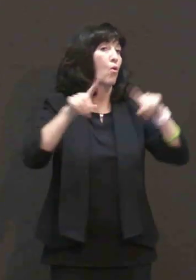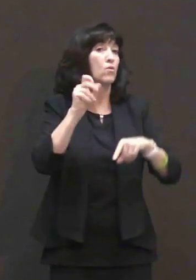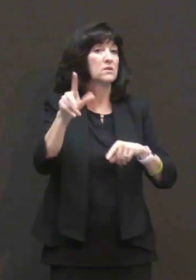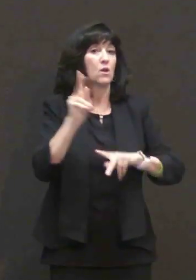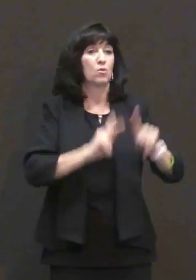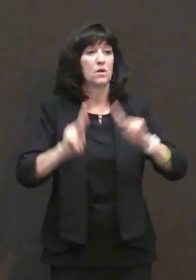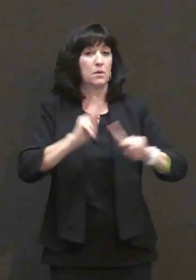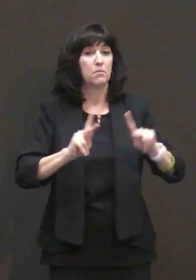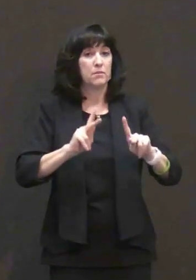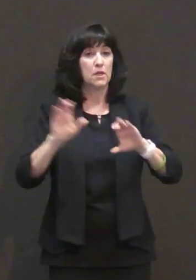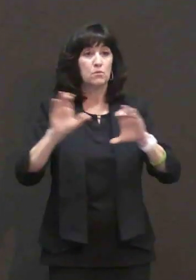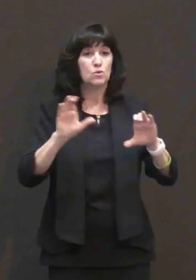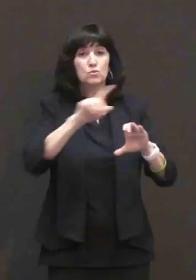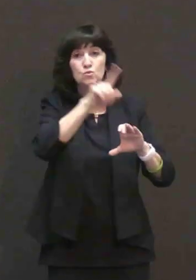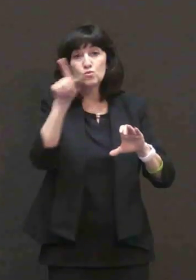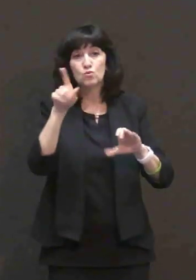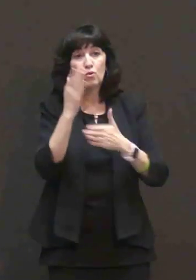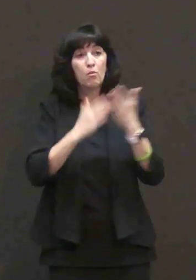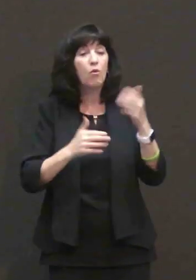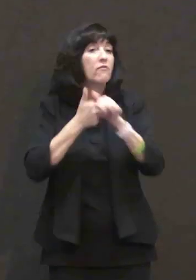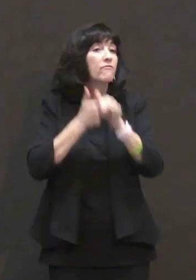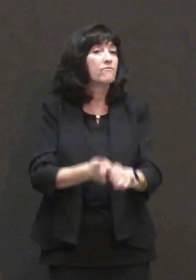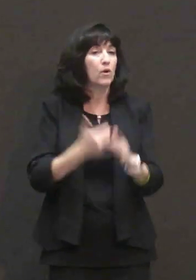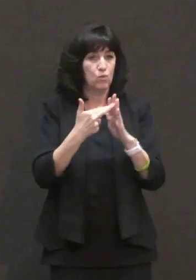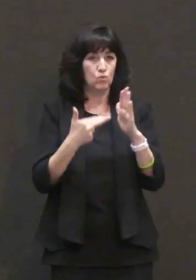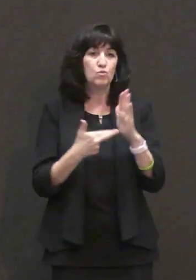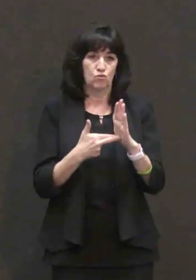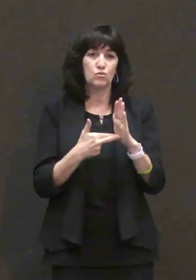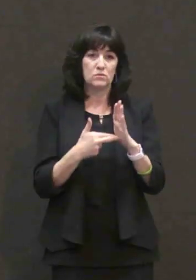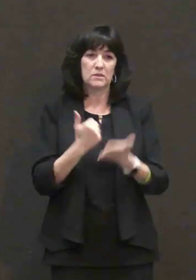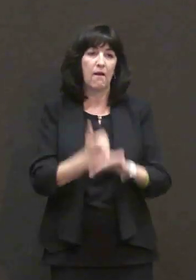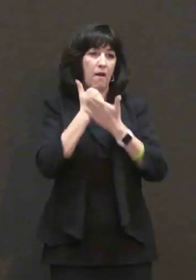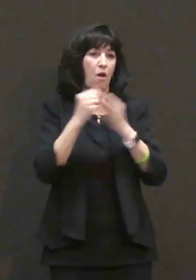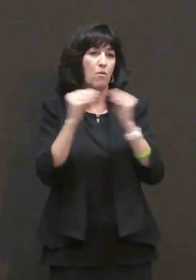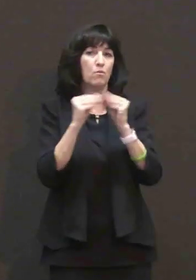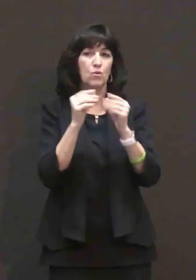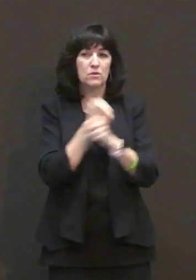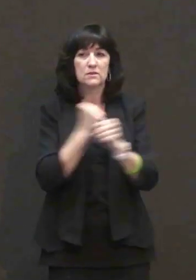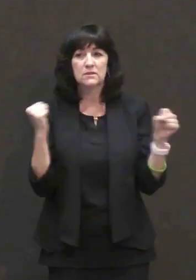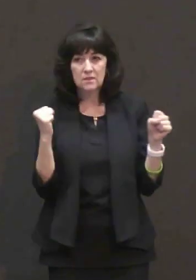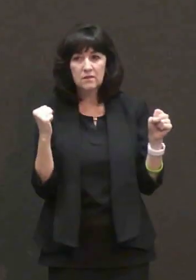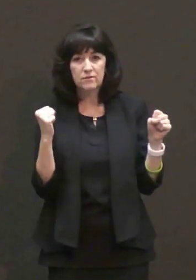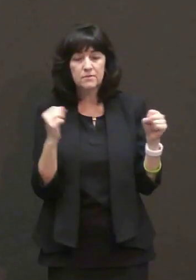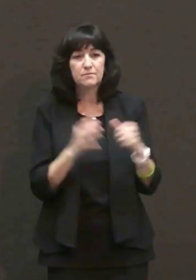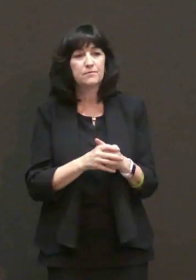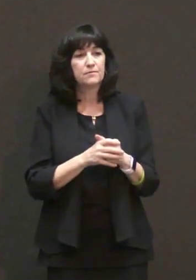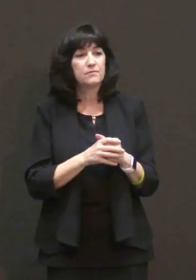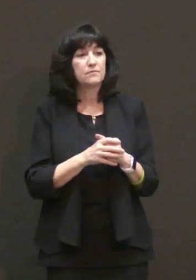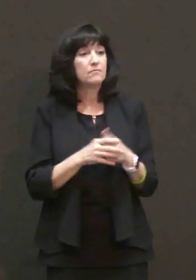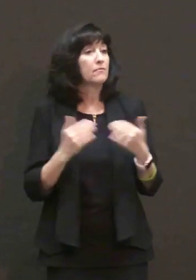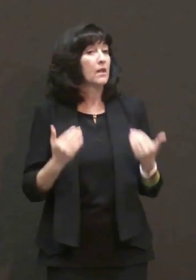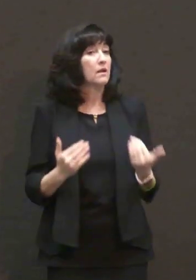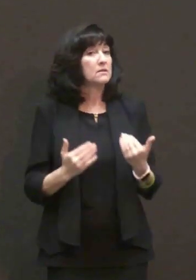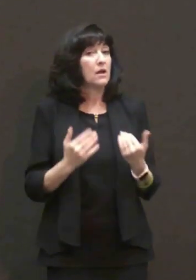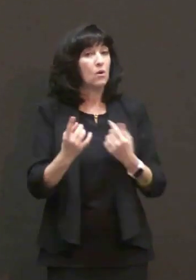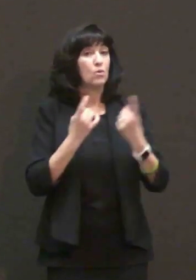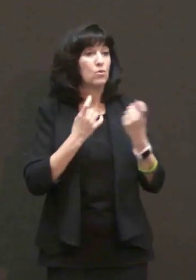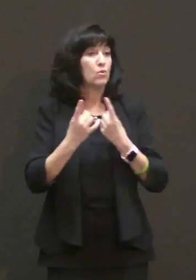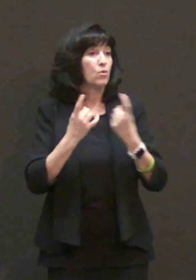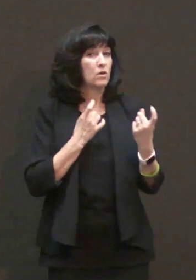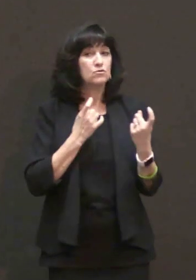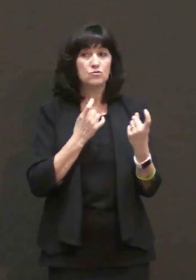have questions, or we'll go right to the questions from people in the room, and then we've gotten some questions online